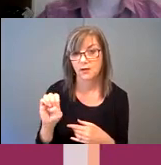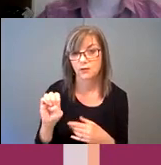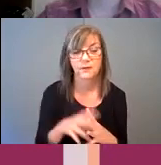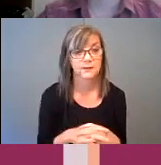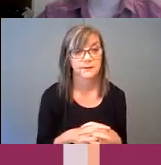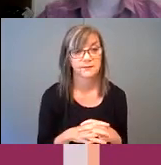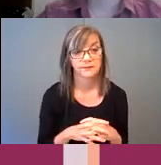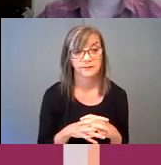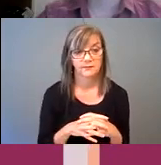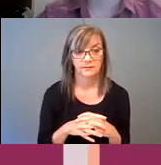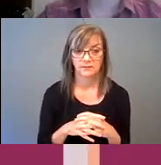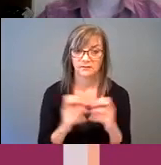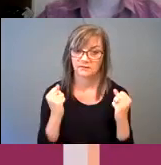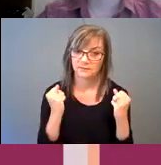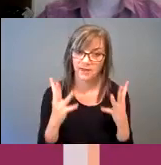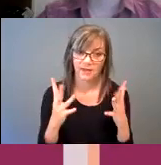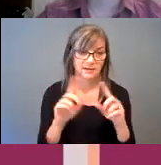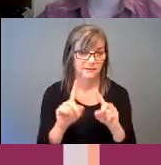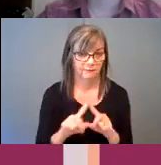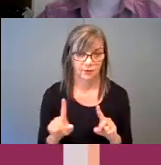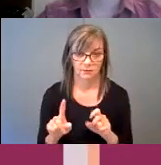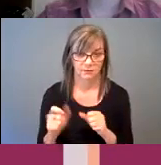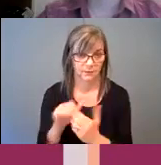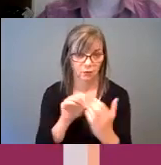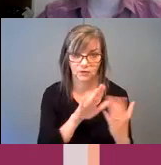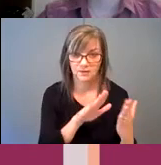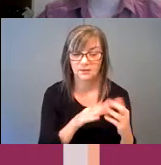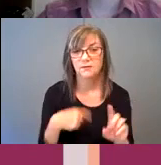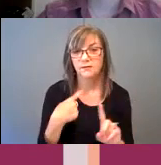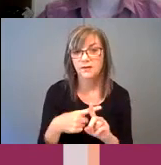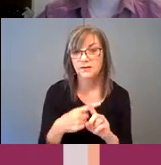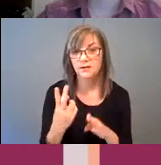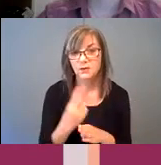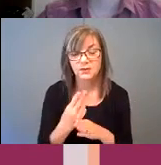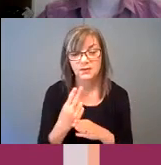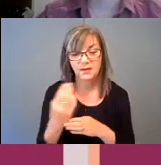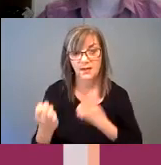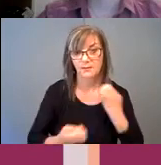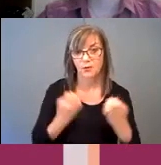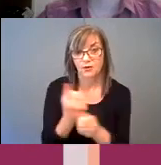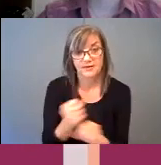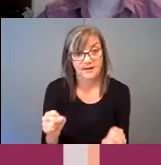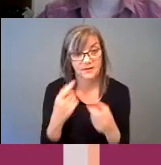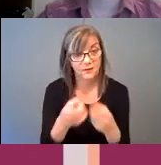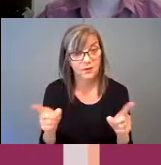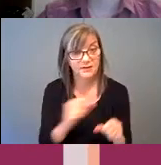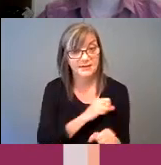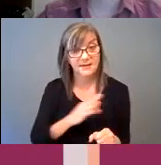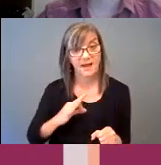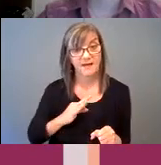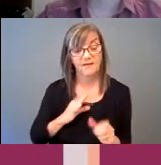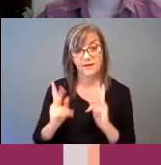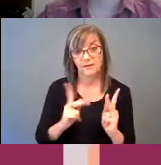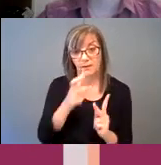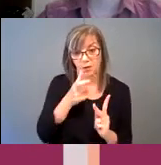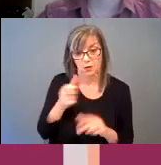So there's a lot of different ways. And again, always including things of emotional safety for staff and the people who are holding this space